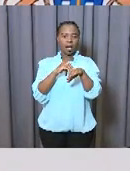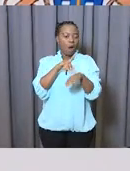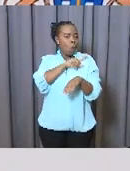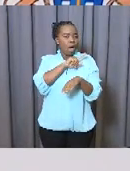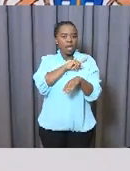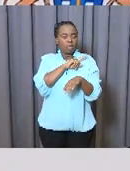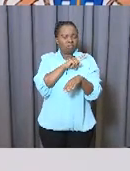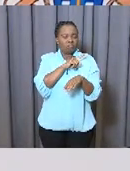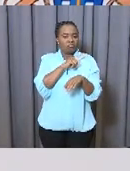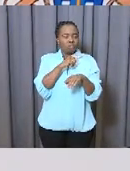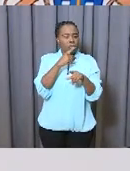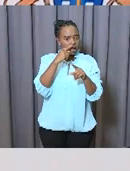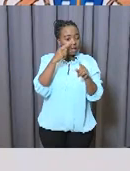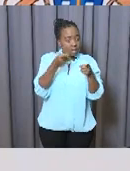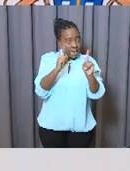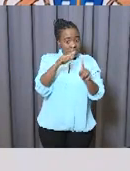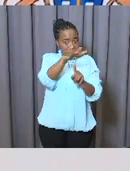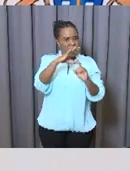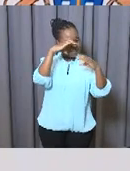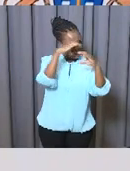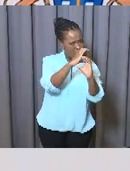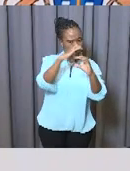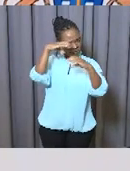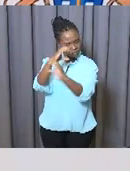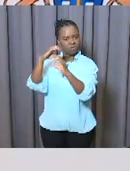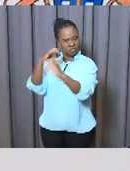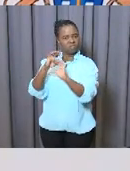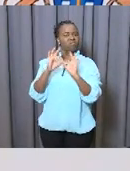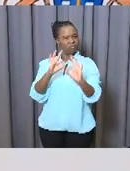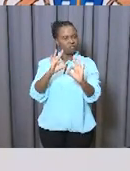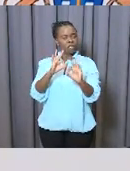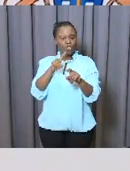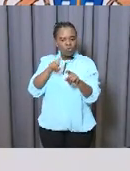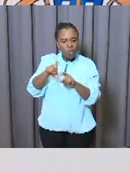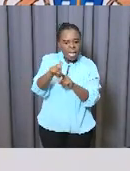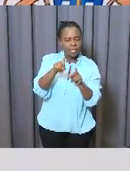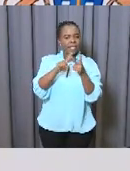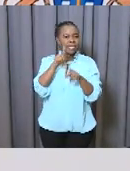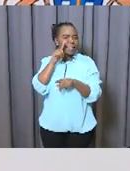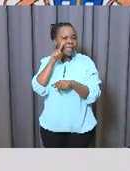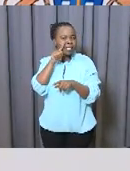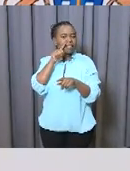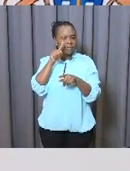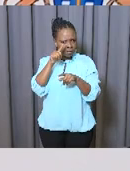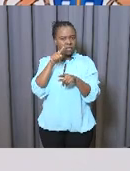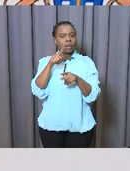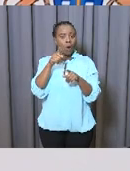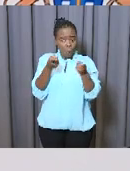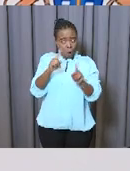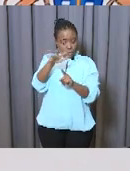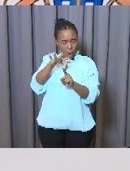We have always focused on the hotspots. We have always directed our tracing and testing efforts to the hotspots.